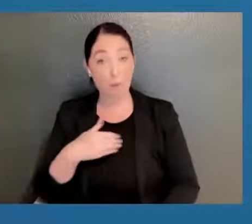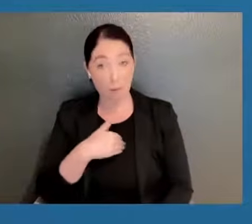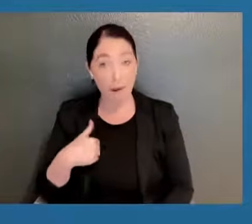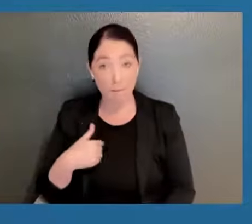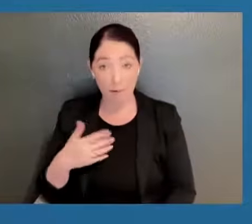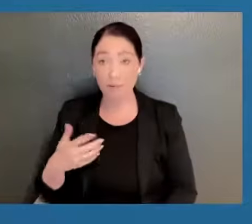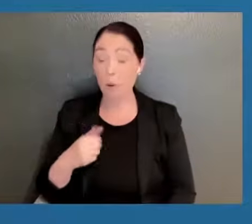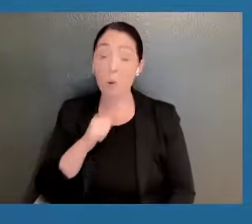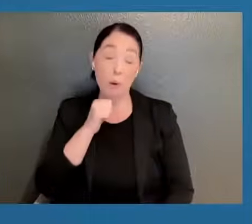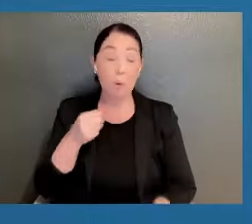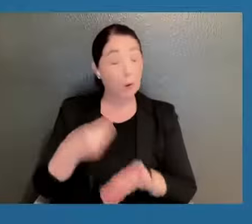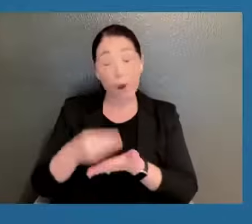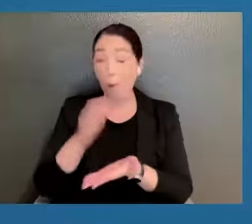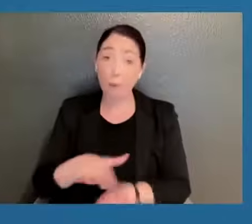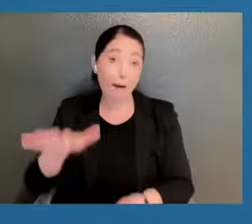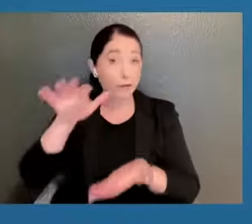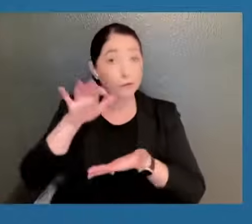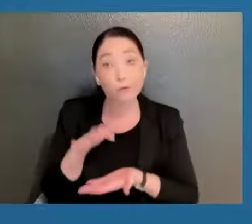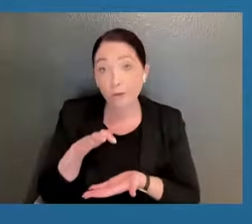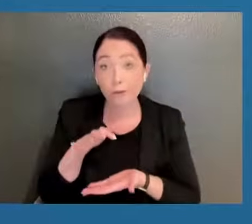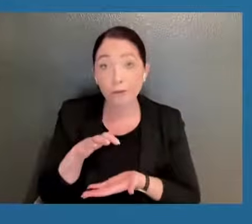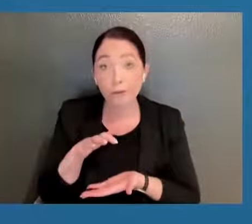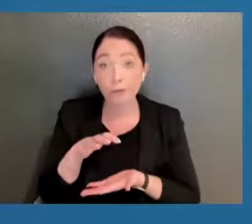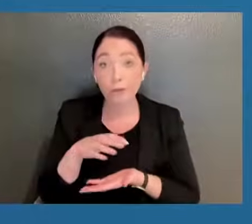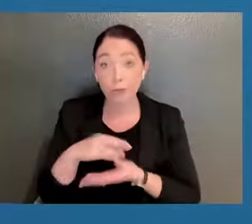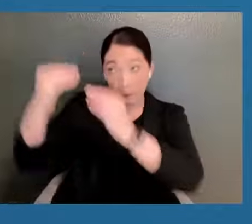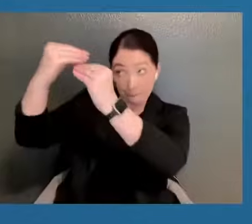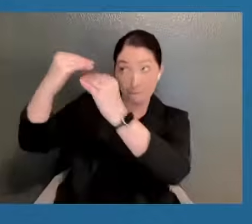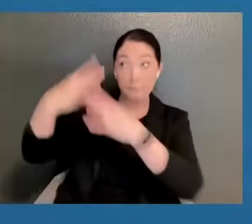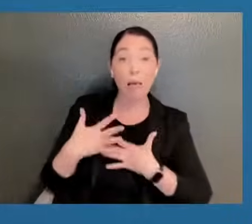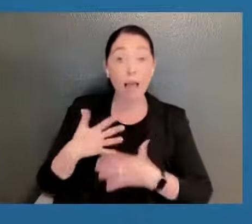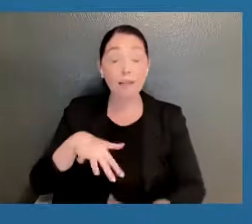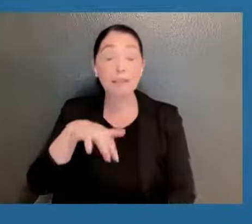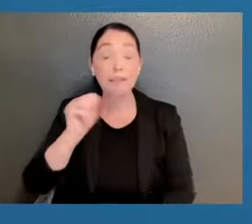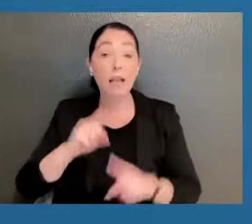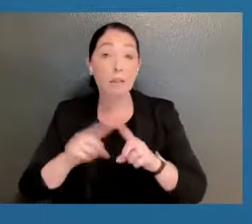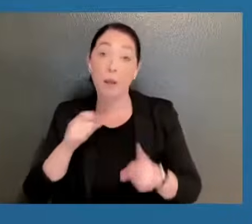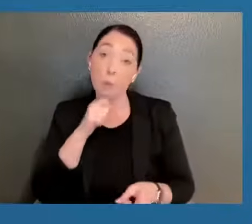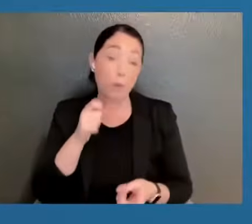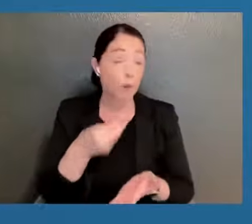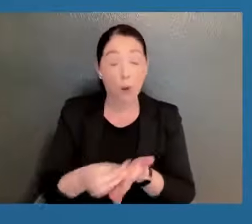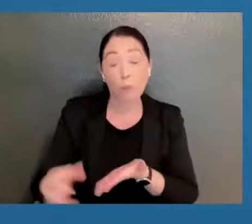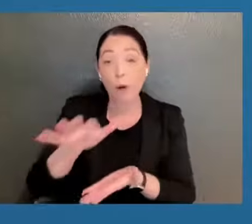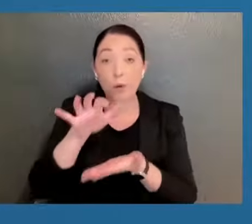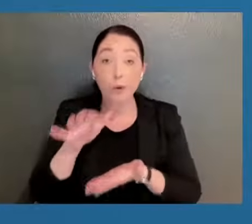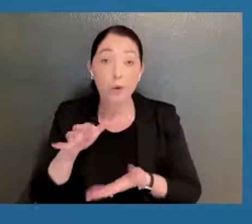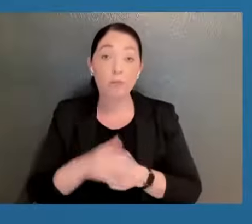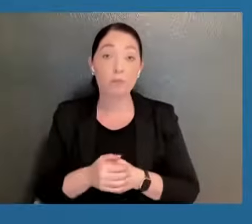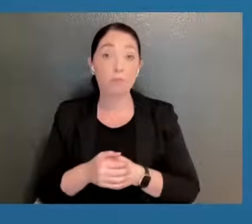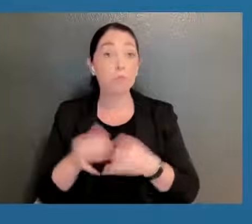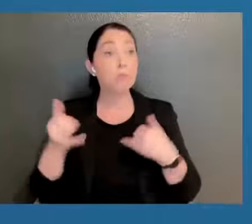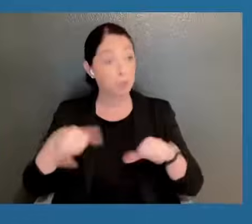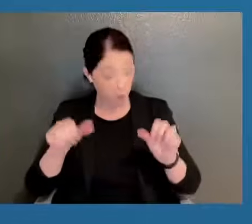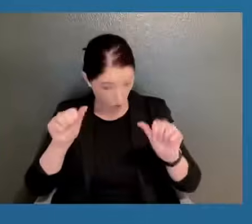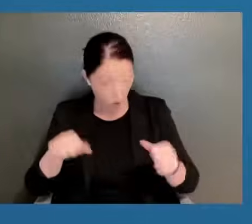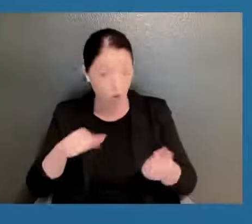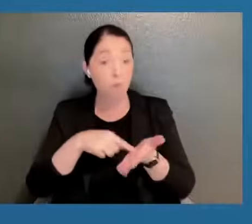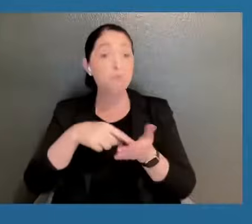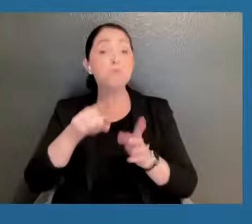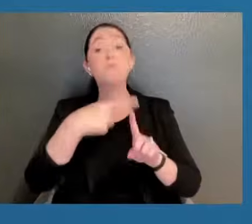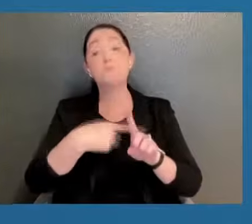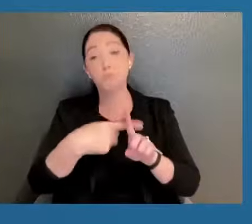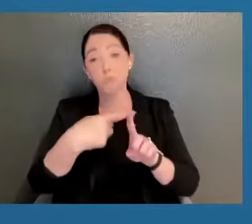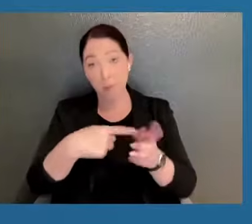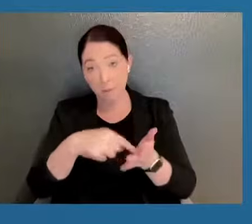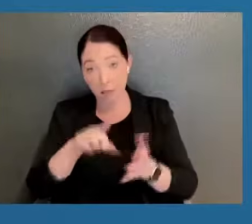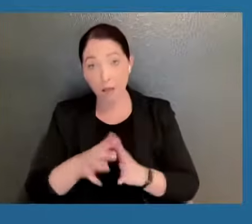We were blessed, but you know what? Still had to pay the bills, still had to pay the mortgage. And my life was a